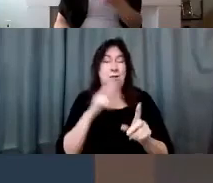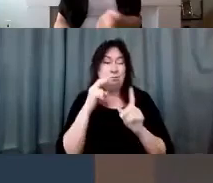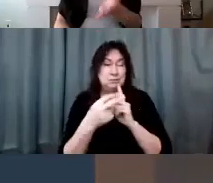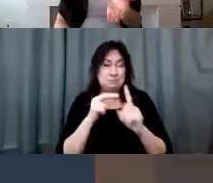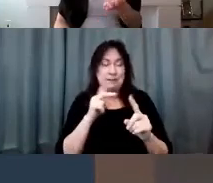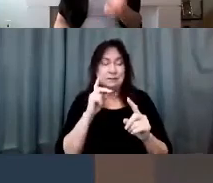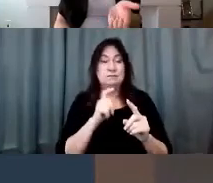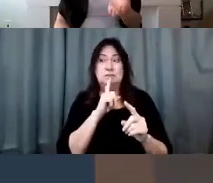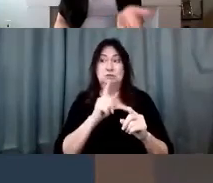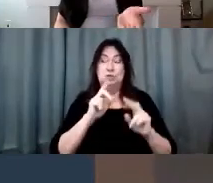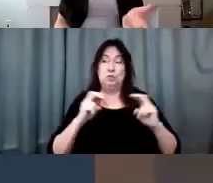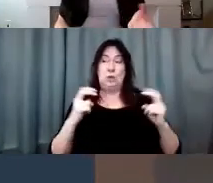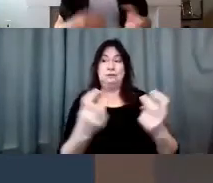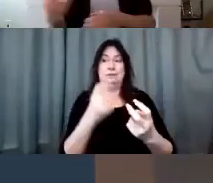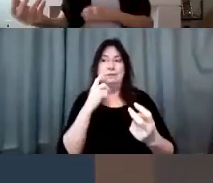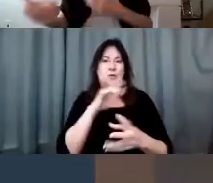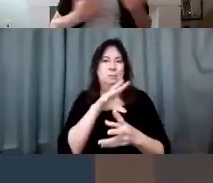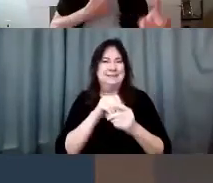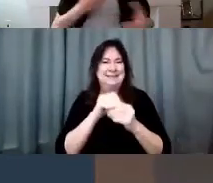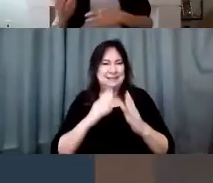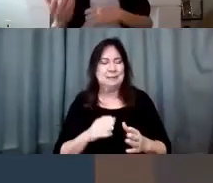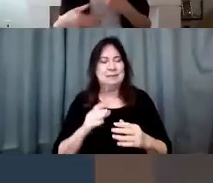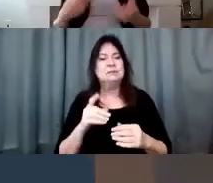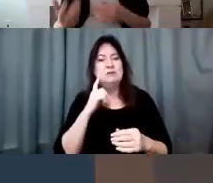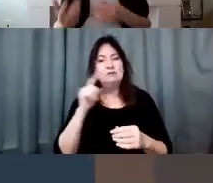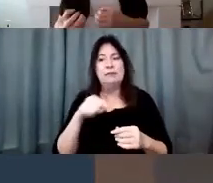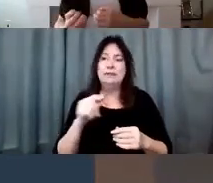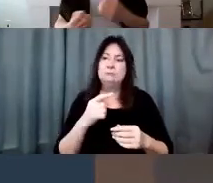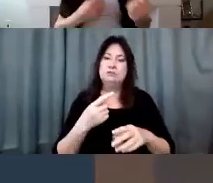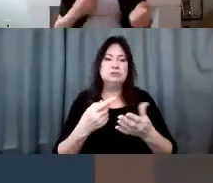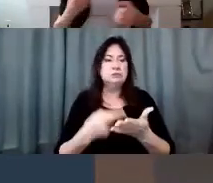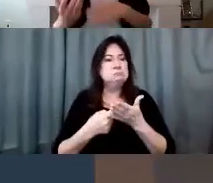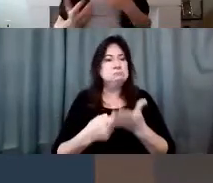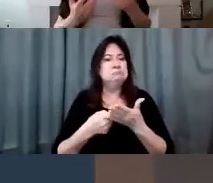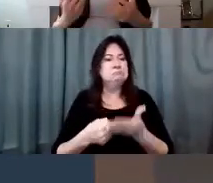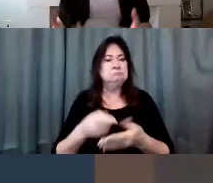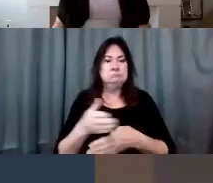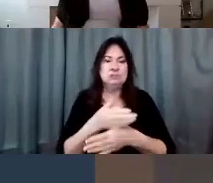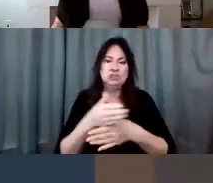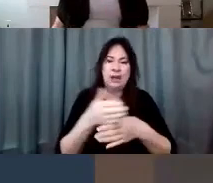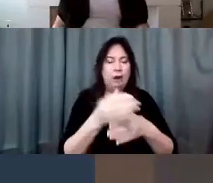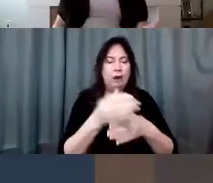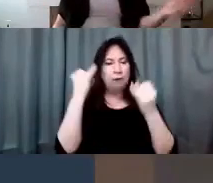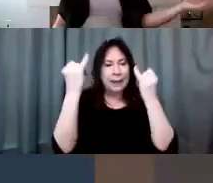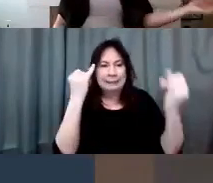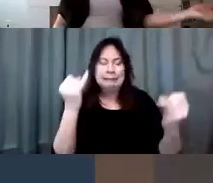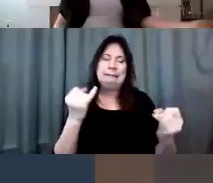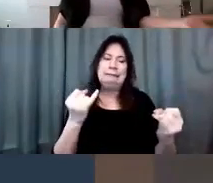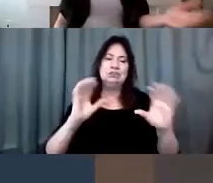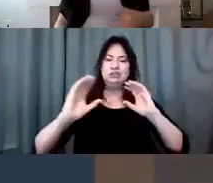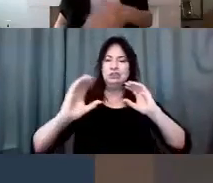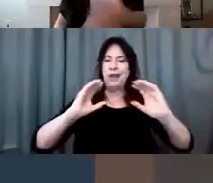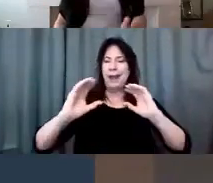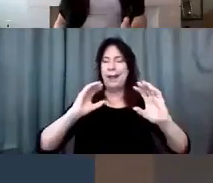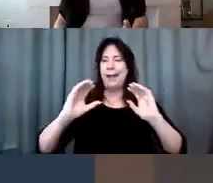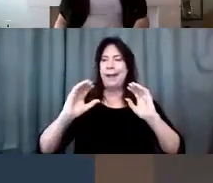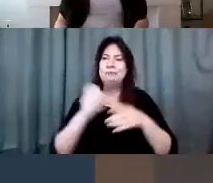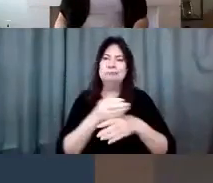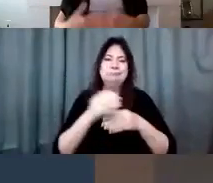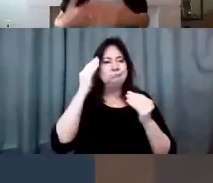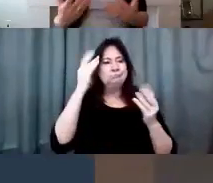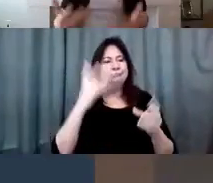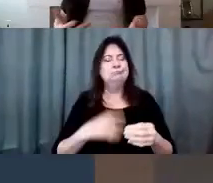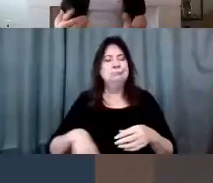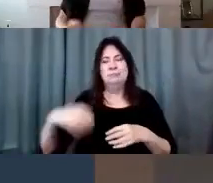of a roundtable for participants, which is to share ideas, to talk, to ask each other questions. The chair and moderator